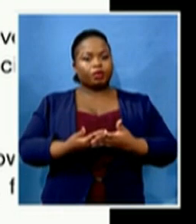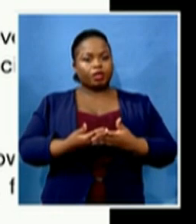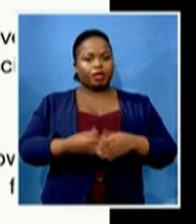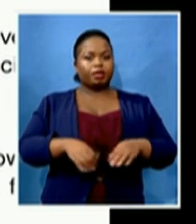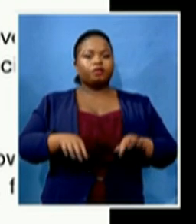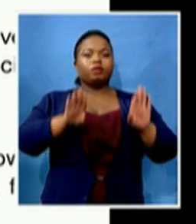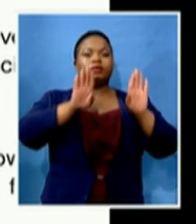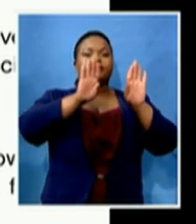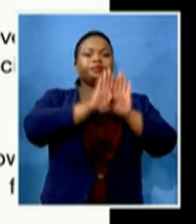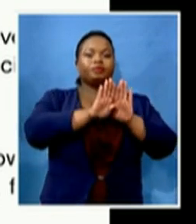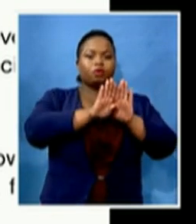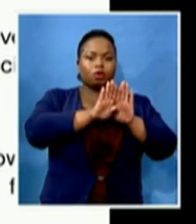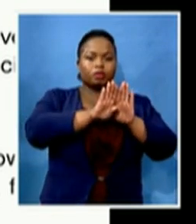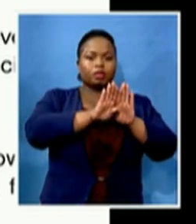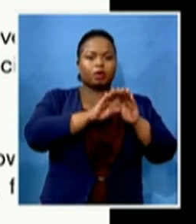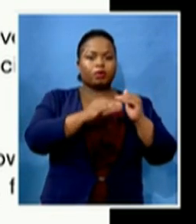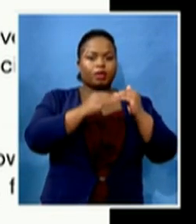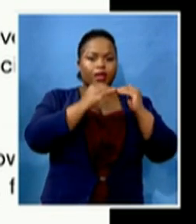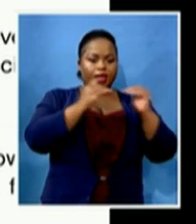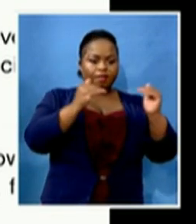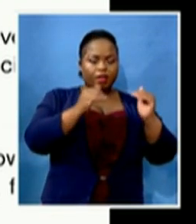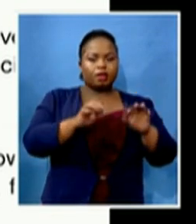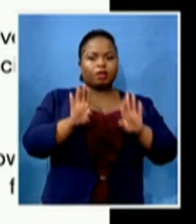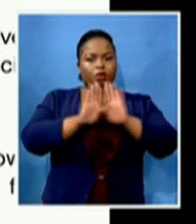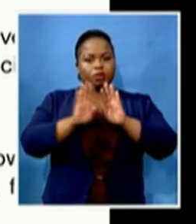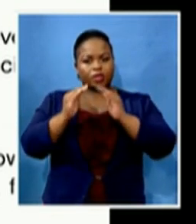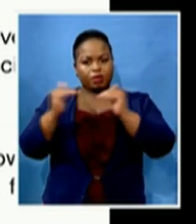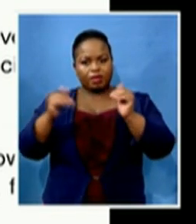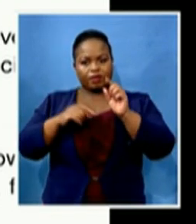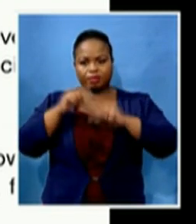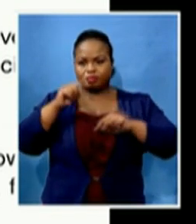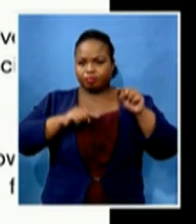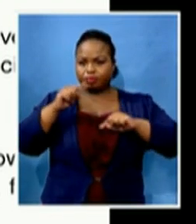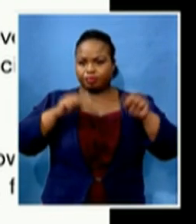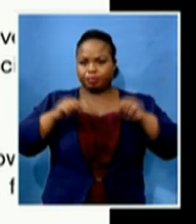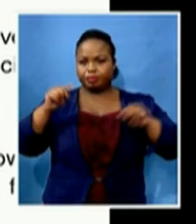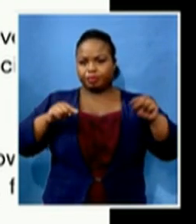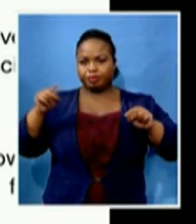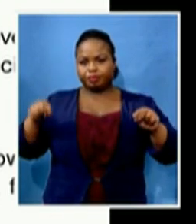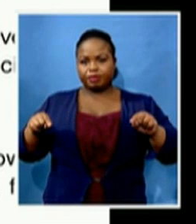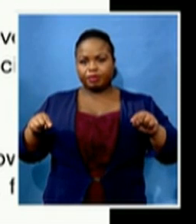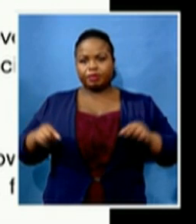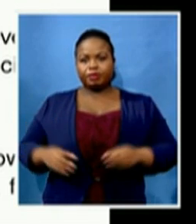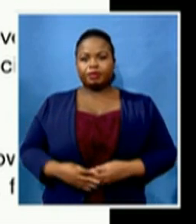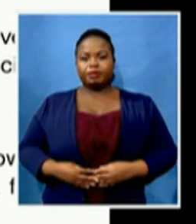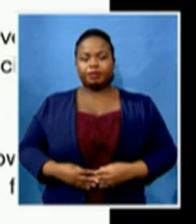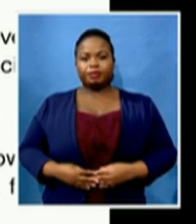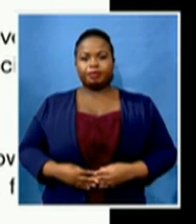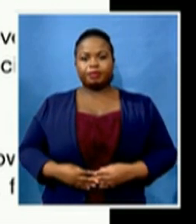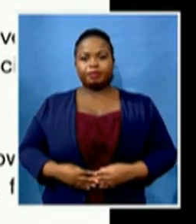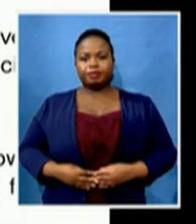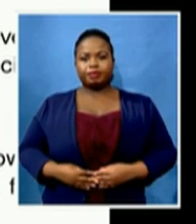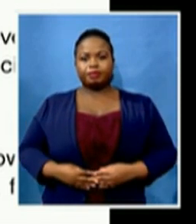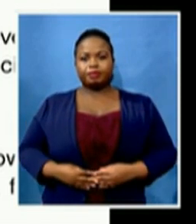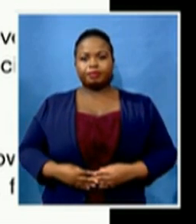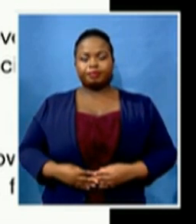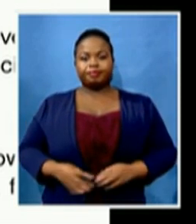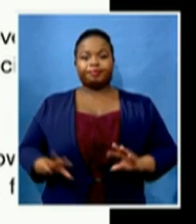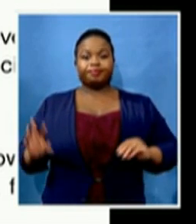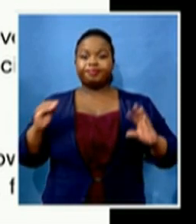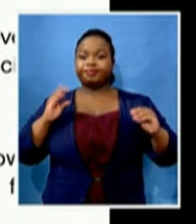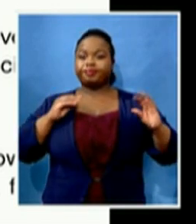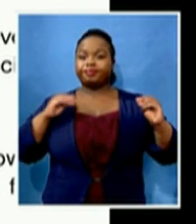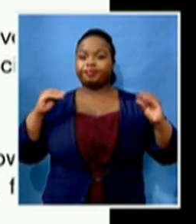for different municipalities. No, wrong with I'm very sorry, Anban. I'm sorry, Anban. Yes. You've got